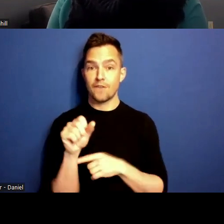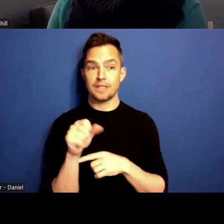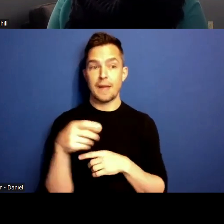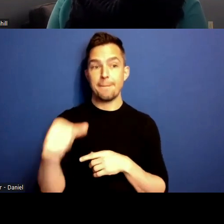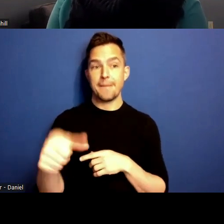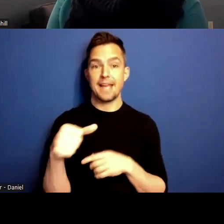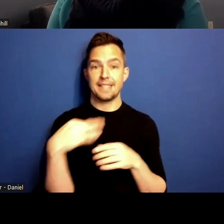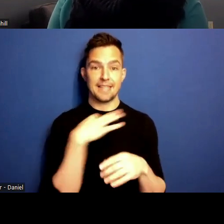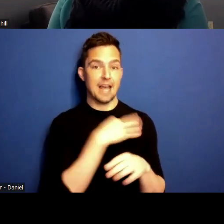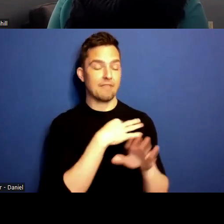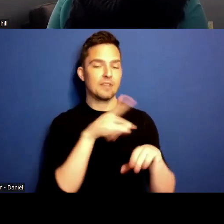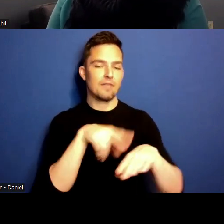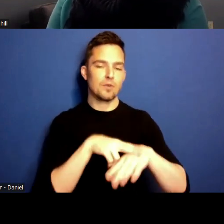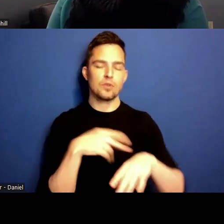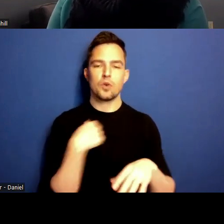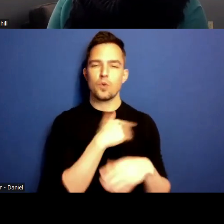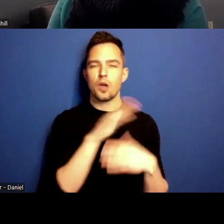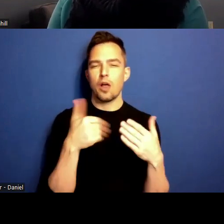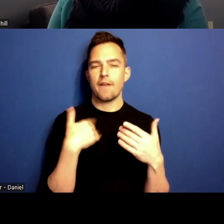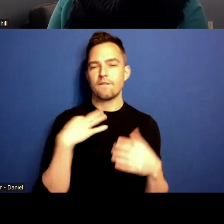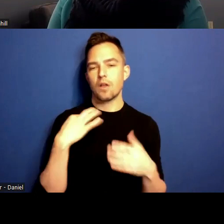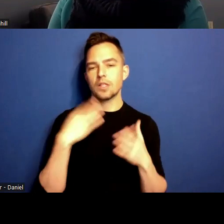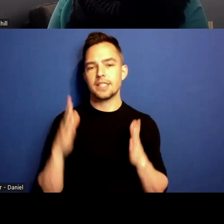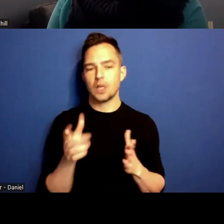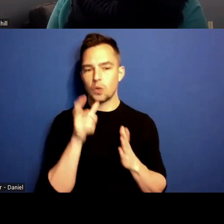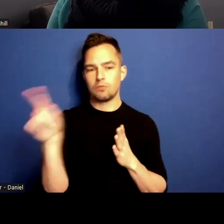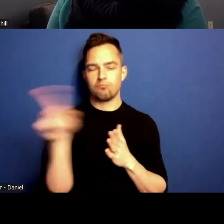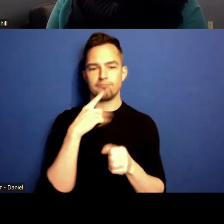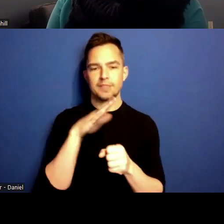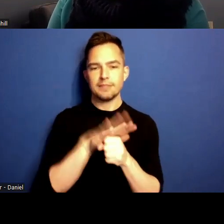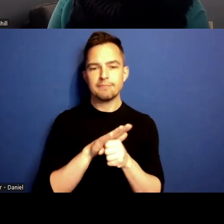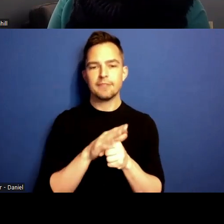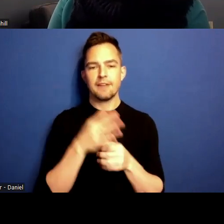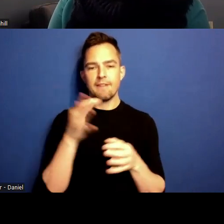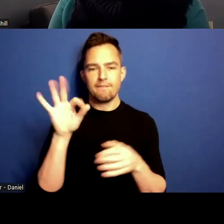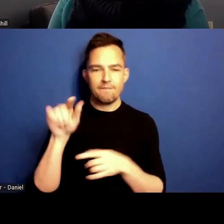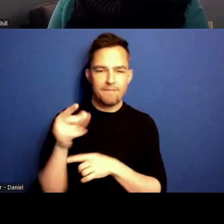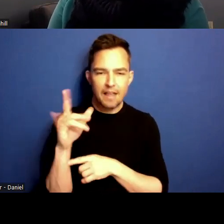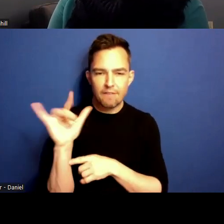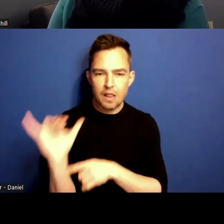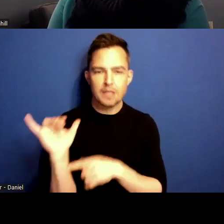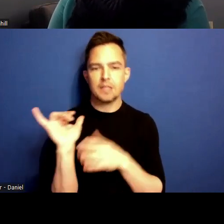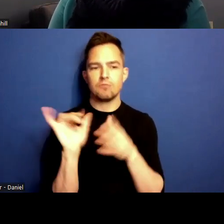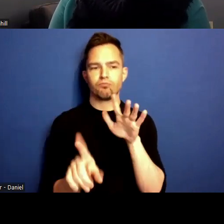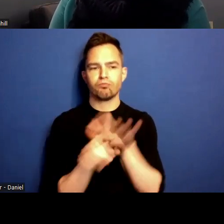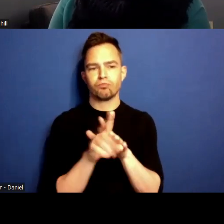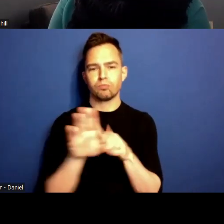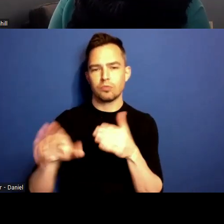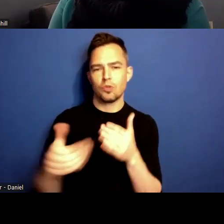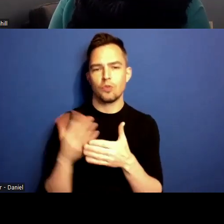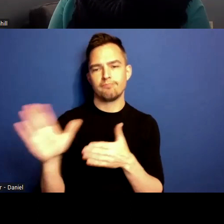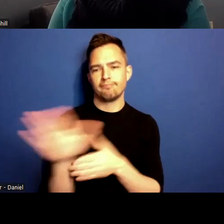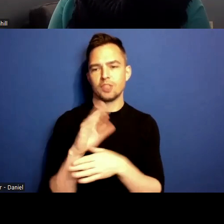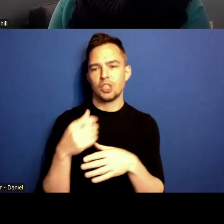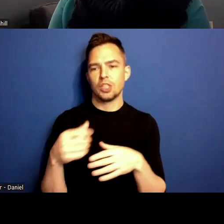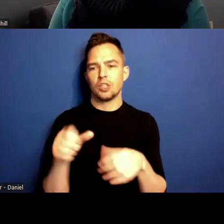of course, you know, we all have volunteers who are dedicated and faithfully show up for every shift. But there is